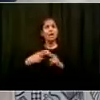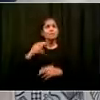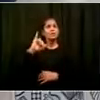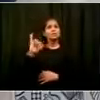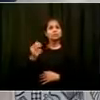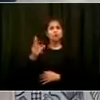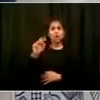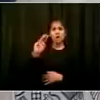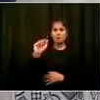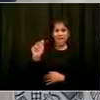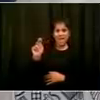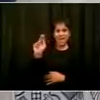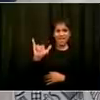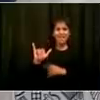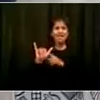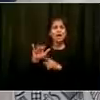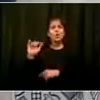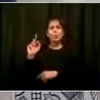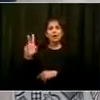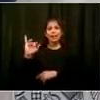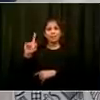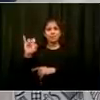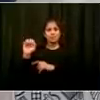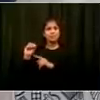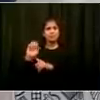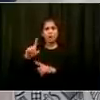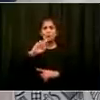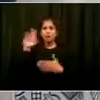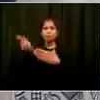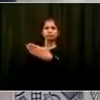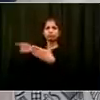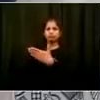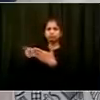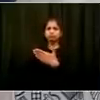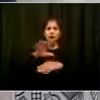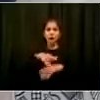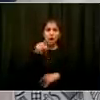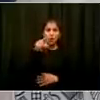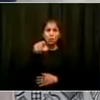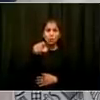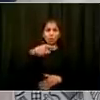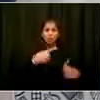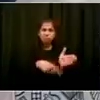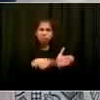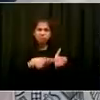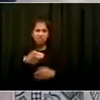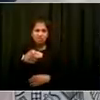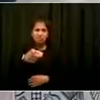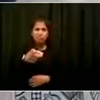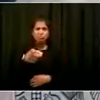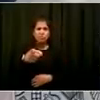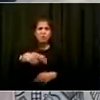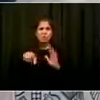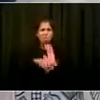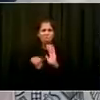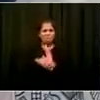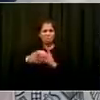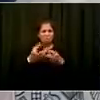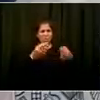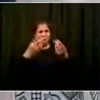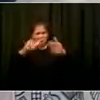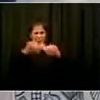that there was no plans to really make sure that people who didn't have devices or didn't have internet